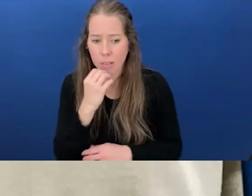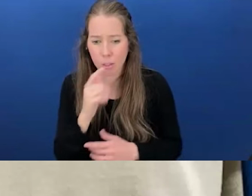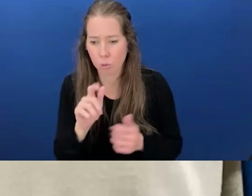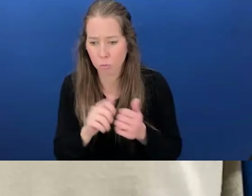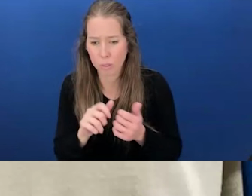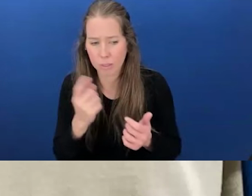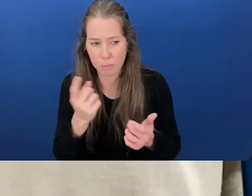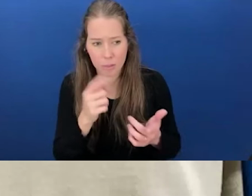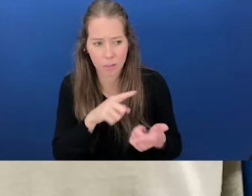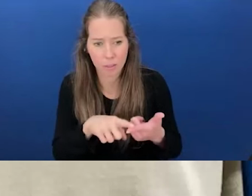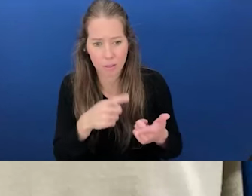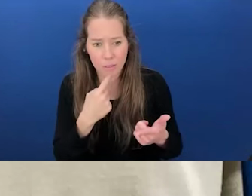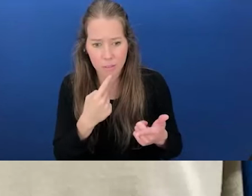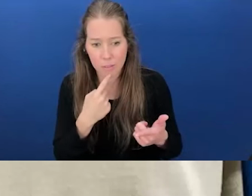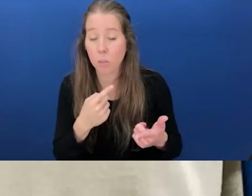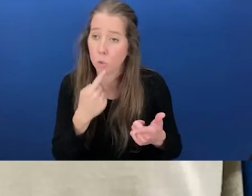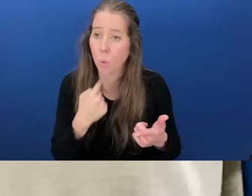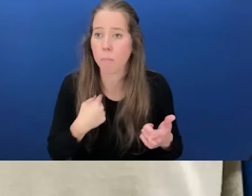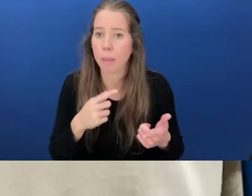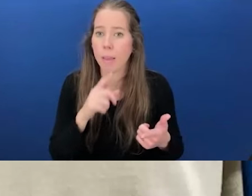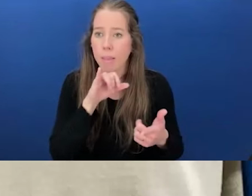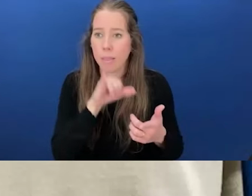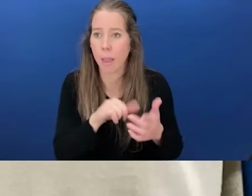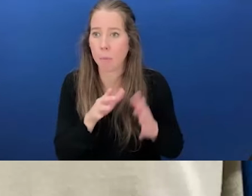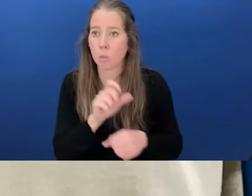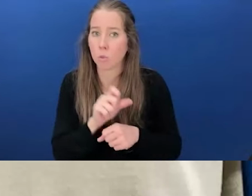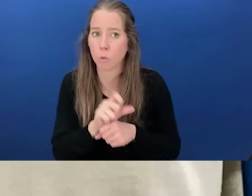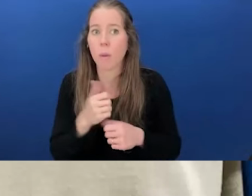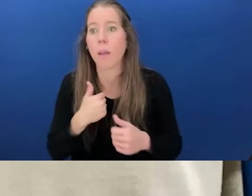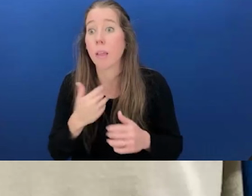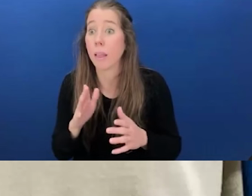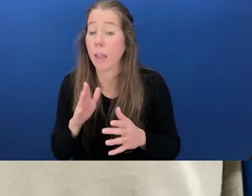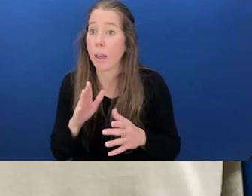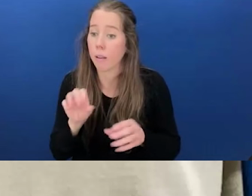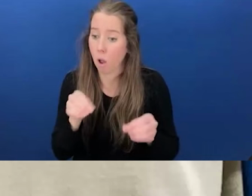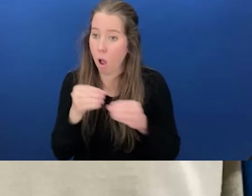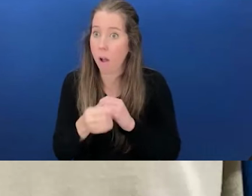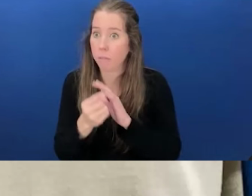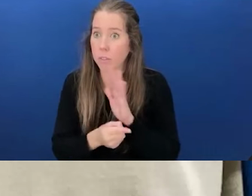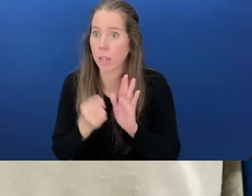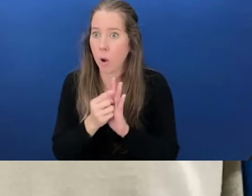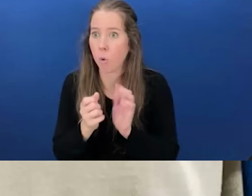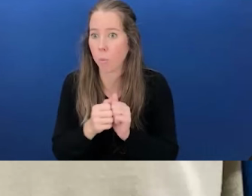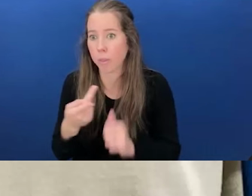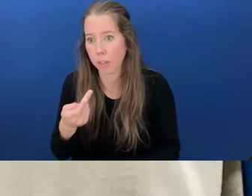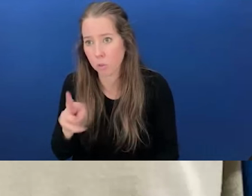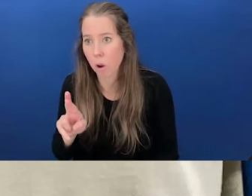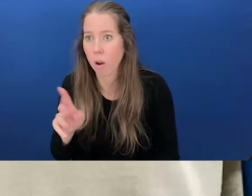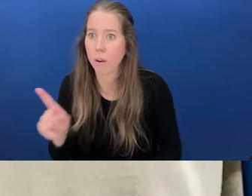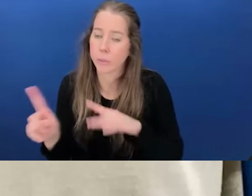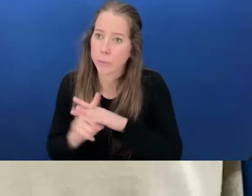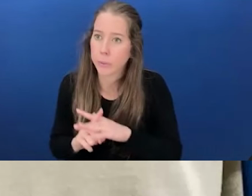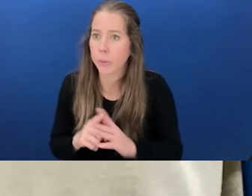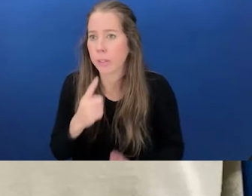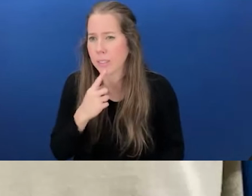that it was whose job it was. Anyway, they had those office hours with HR. And I finally went there and they're like, well, payroll isn't